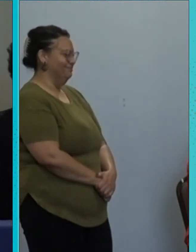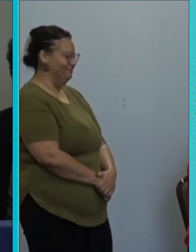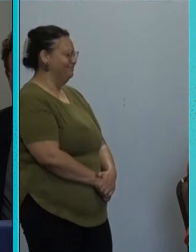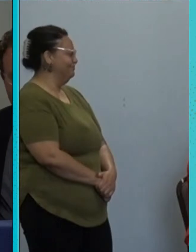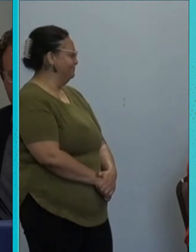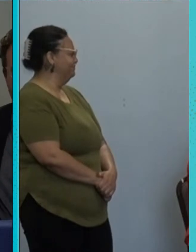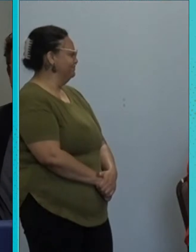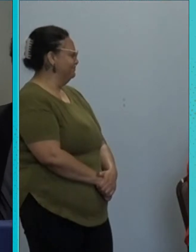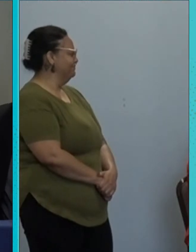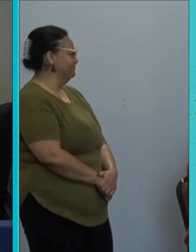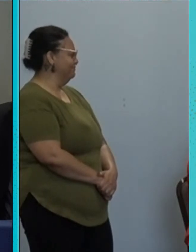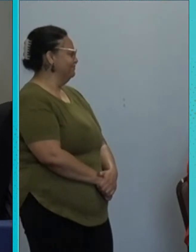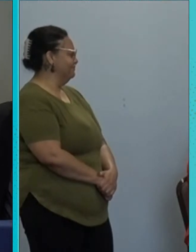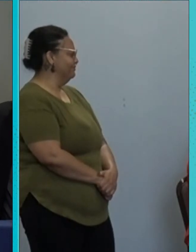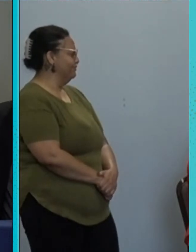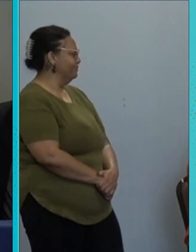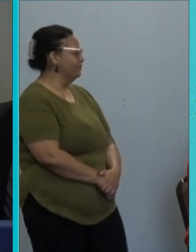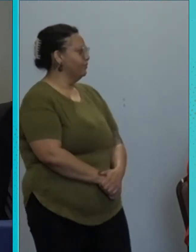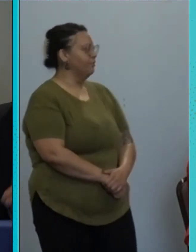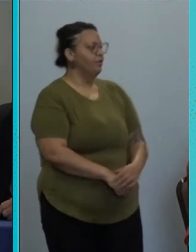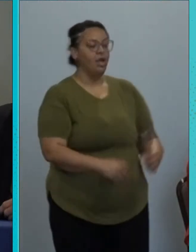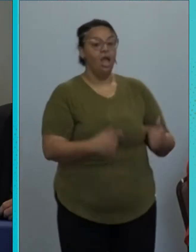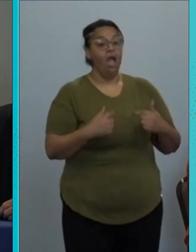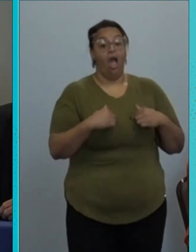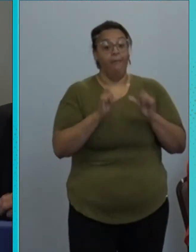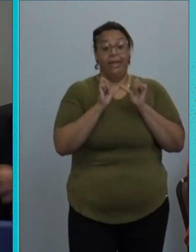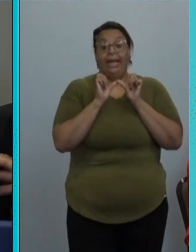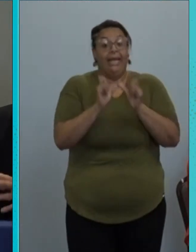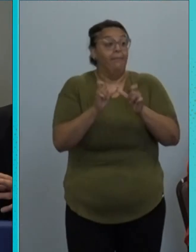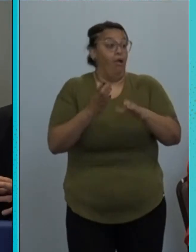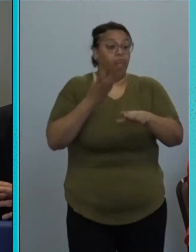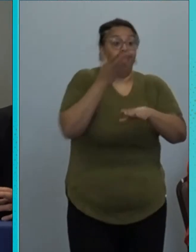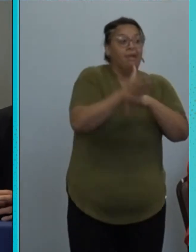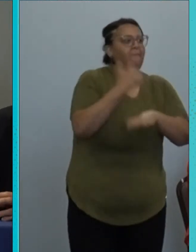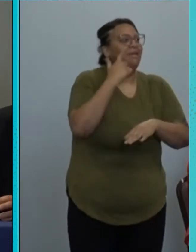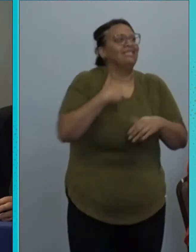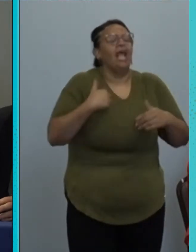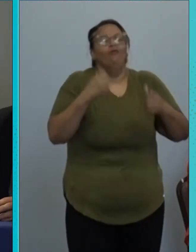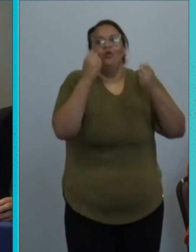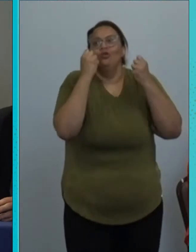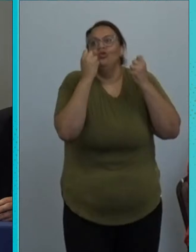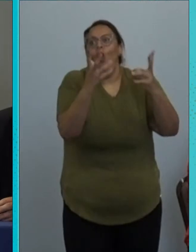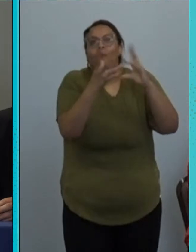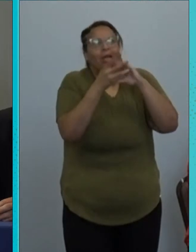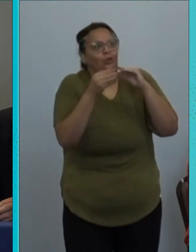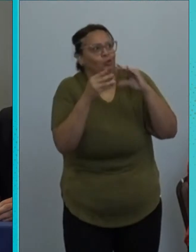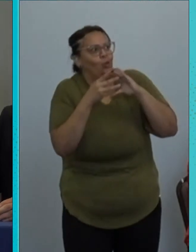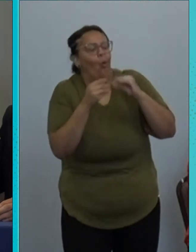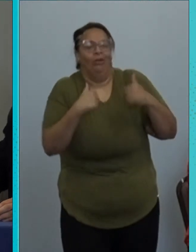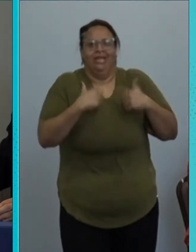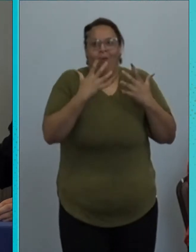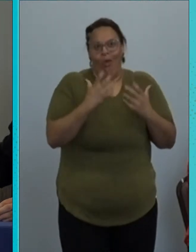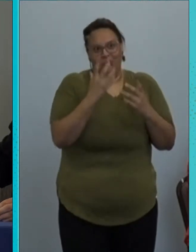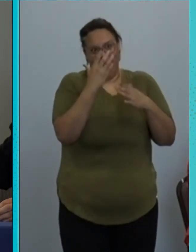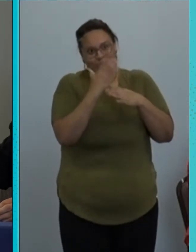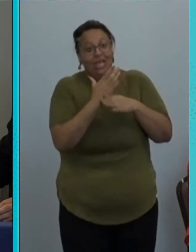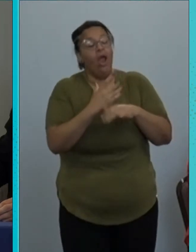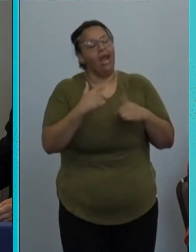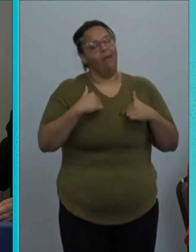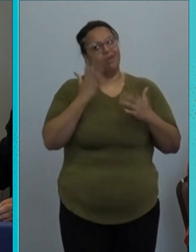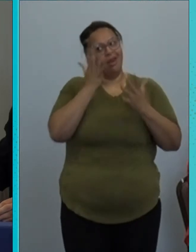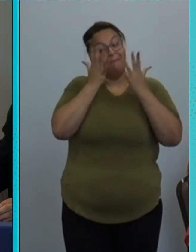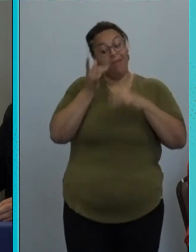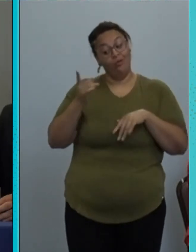the Deaf. I'm going to keep on interrupting because I have so many stories I want to tell, but I'm going to embarrass